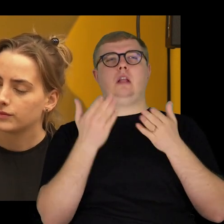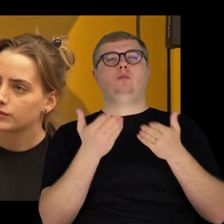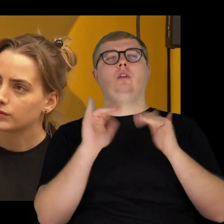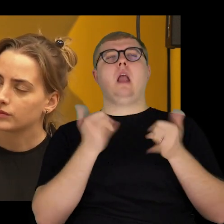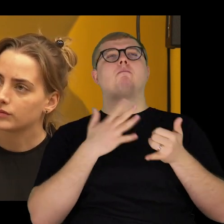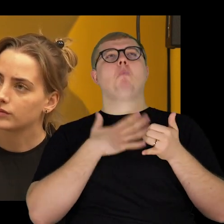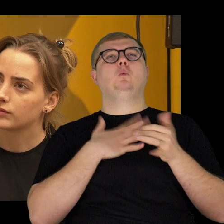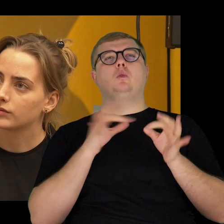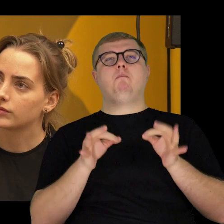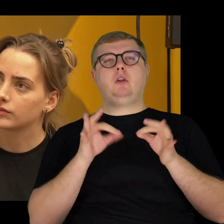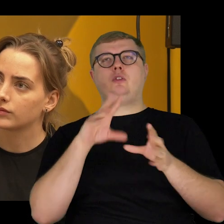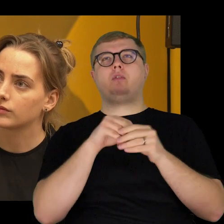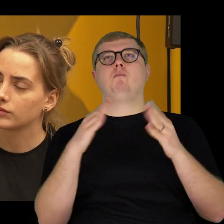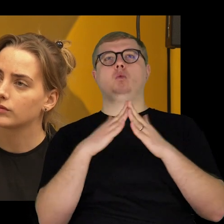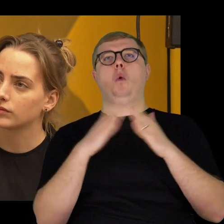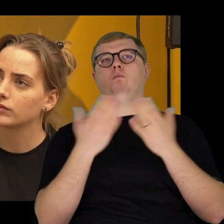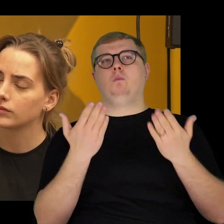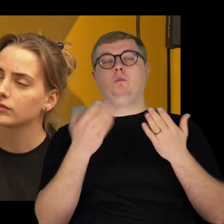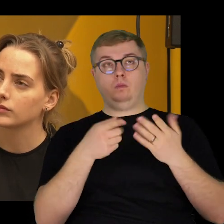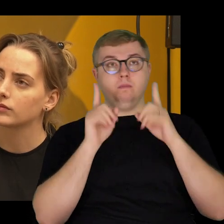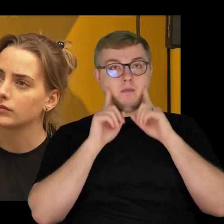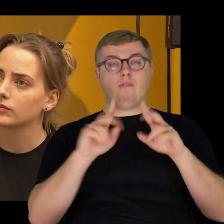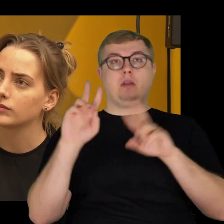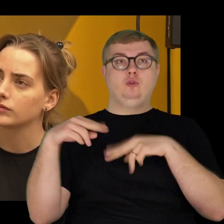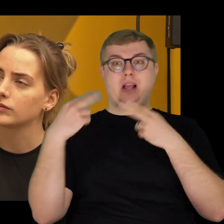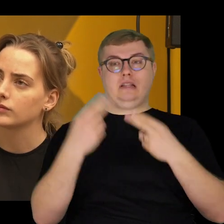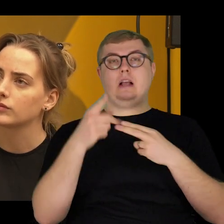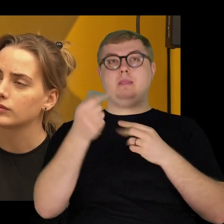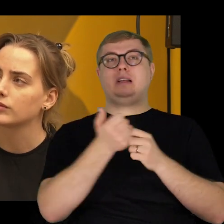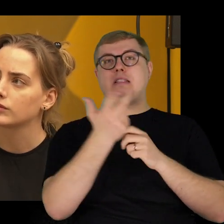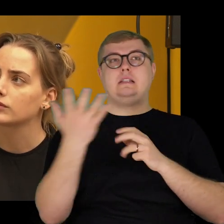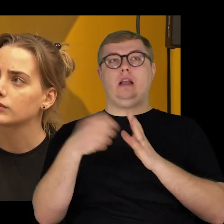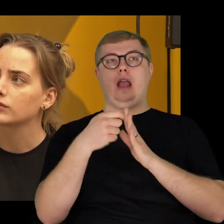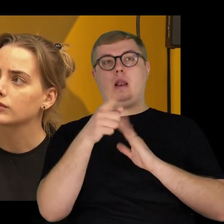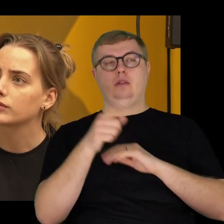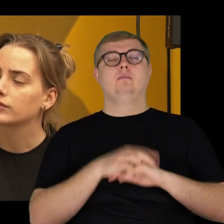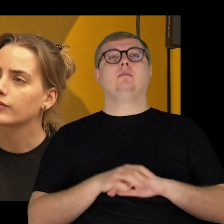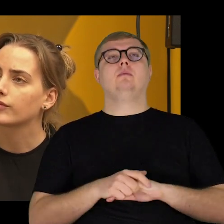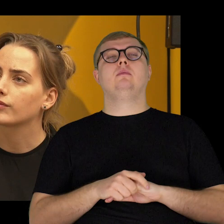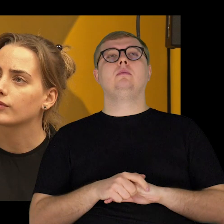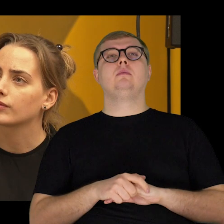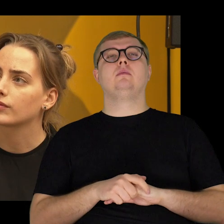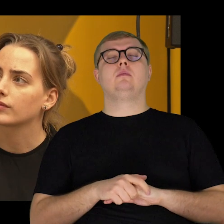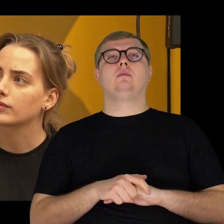of being home is actually transmitted through the series, and what does it mean? Yeah, so